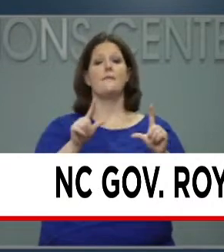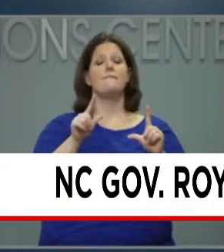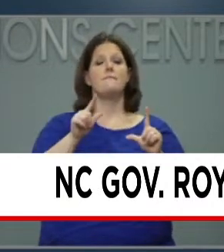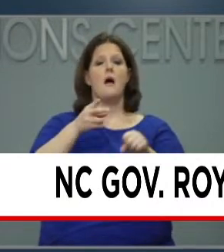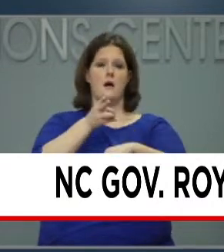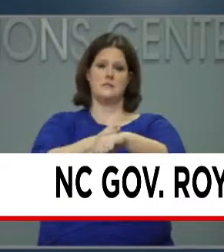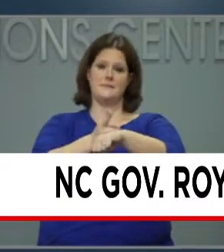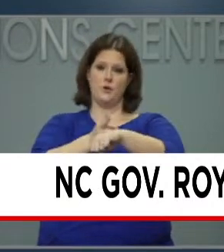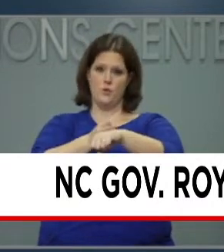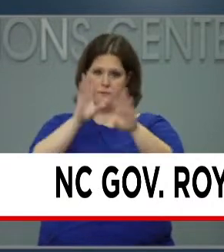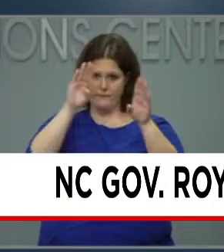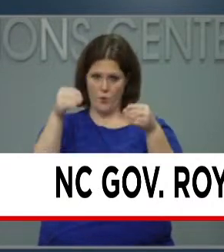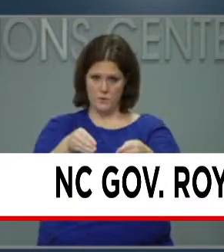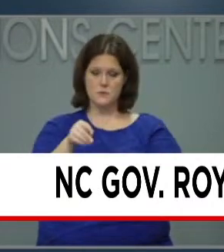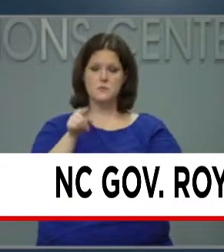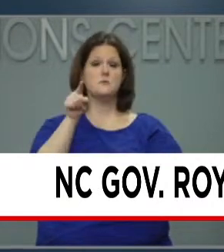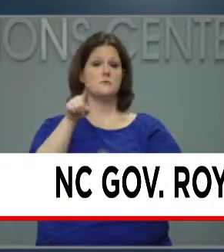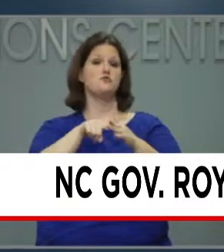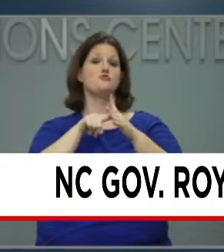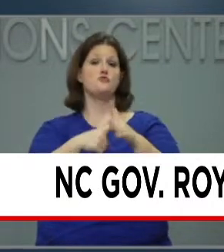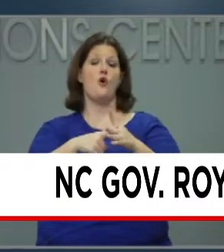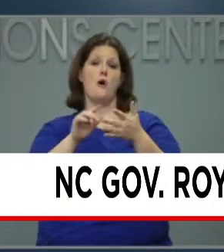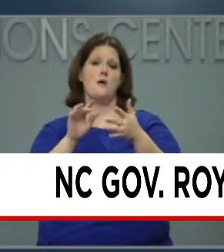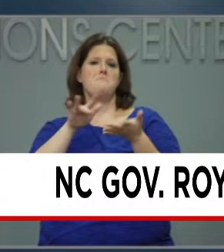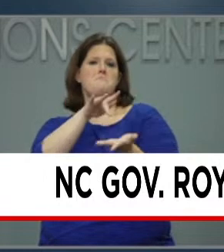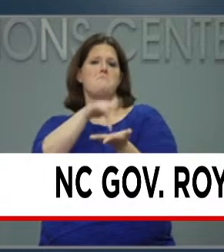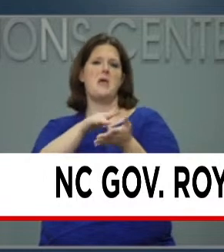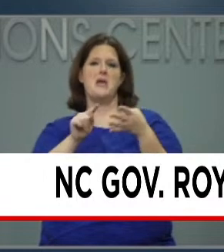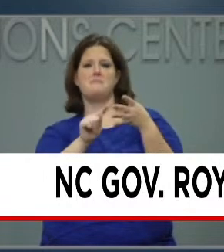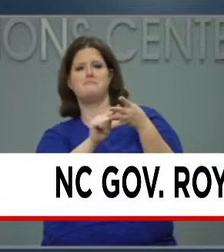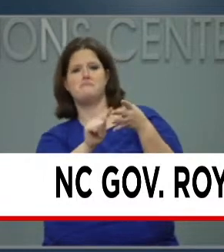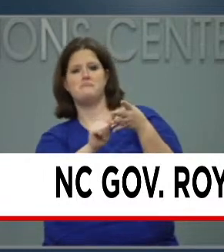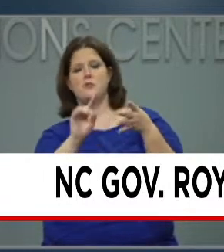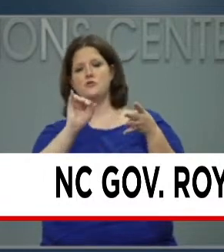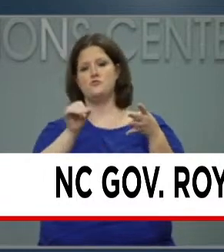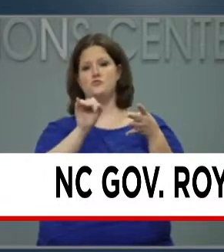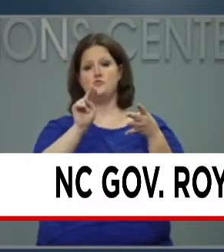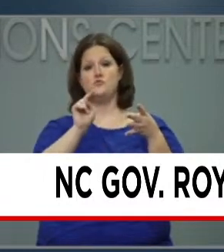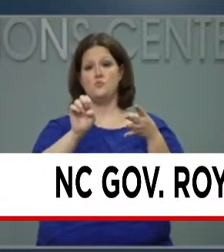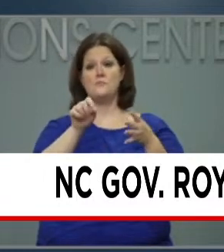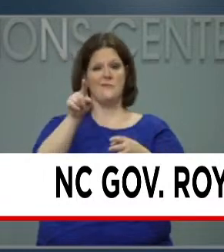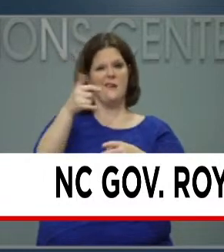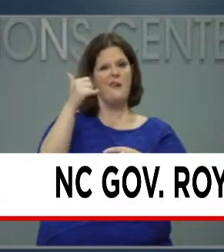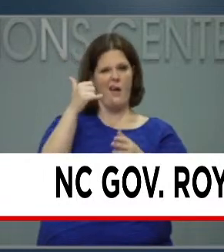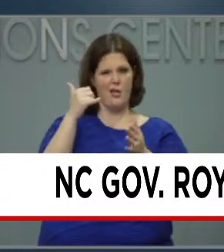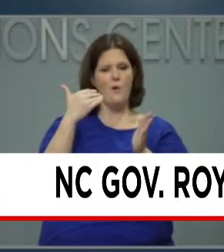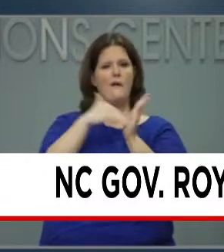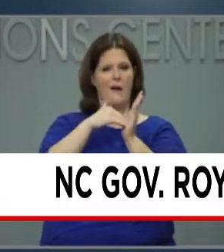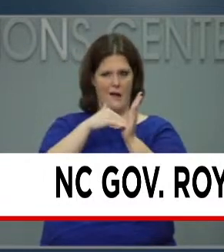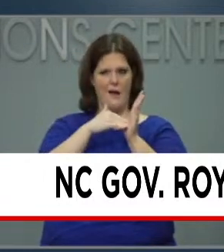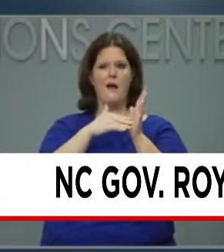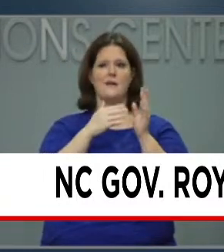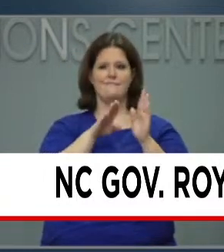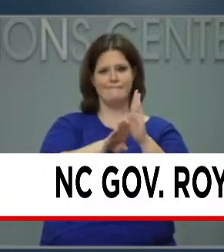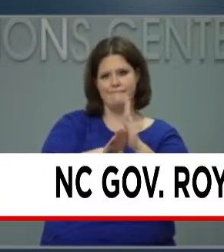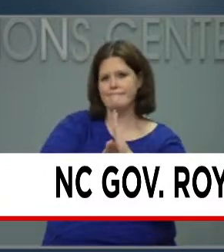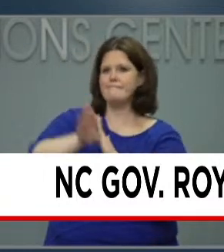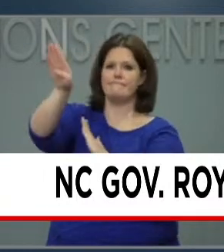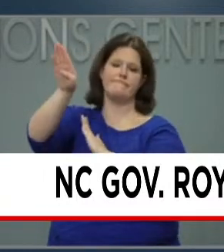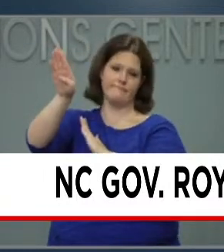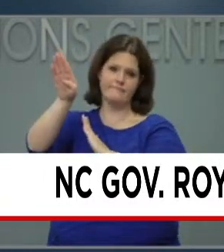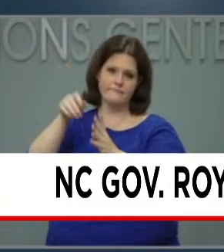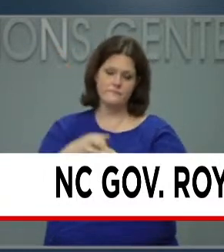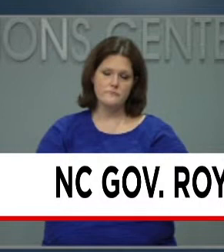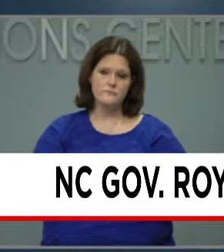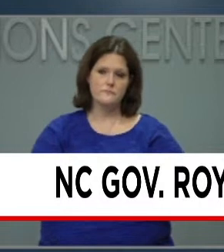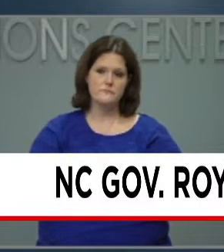hospitalizations. This graph also starts in mid-June, and you can see, looking at the yellow line, that this trend has also increased rapidly. Today,